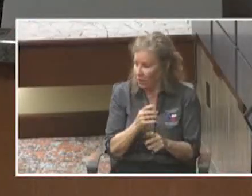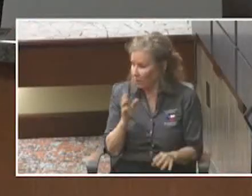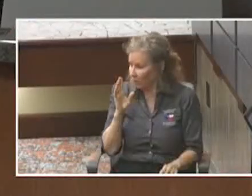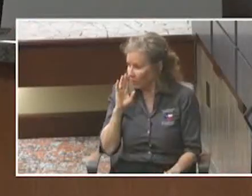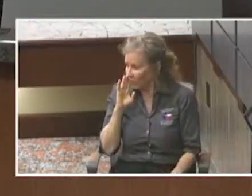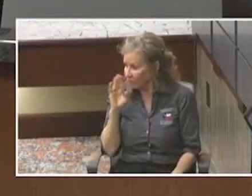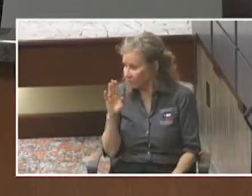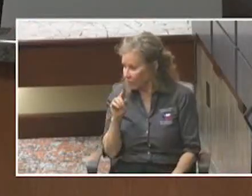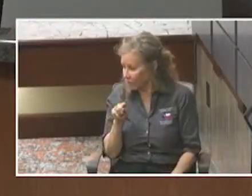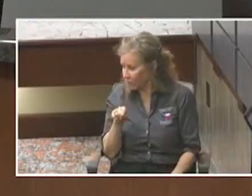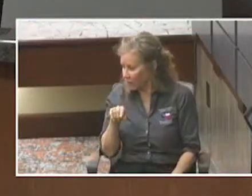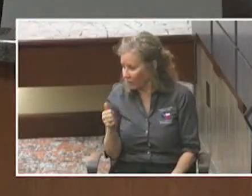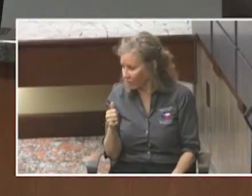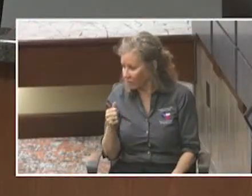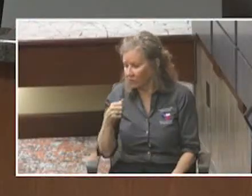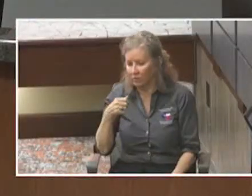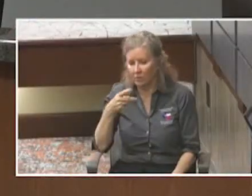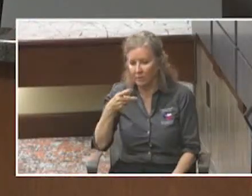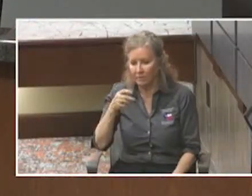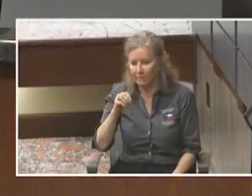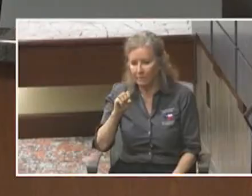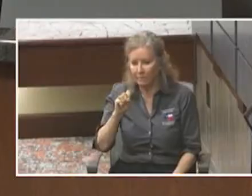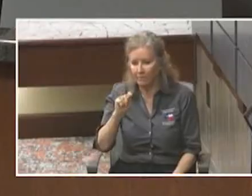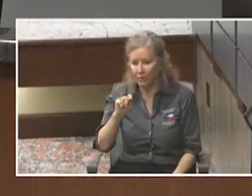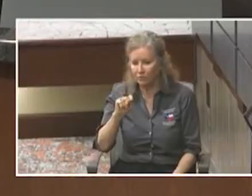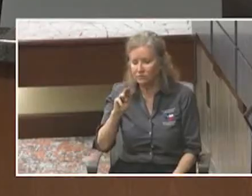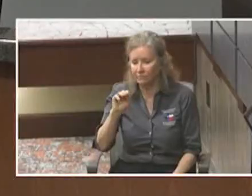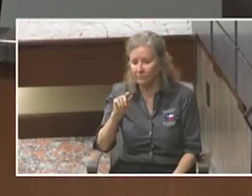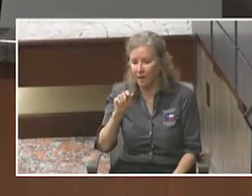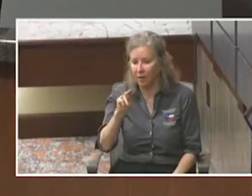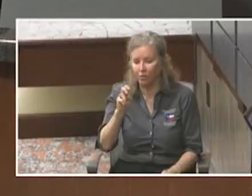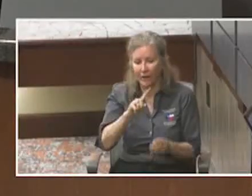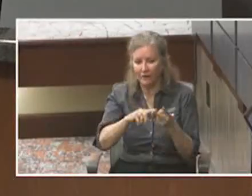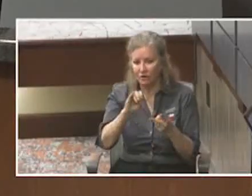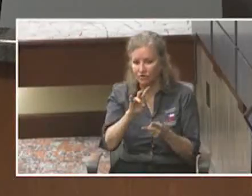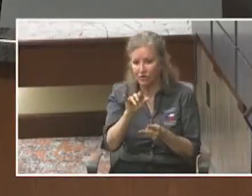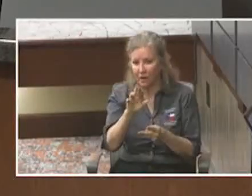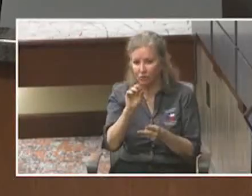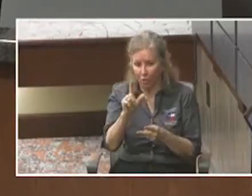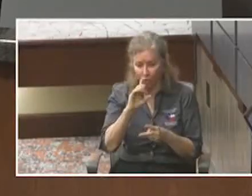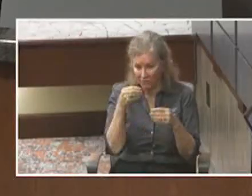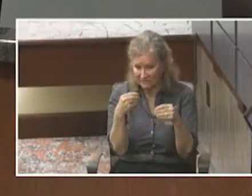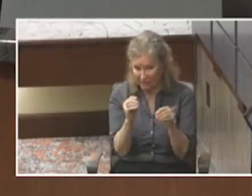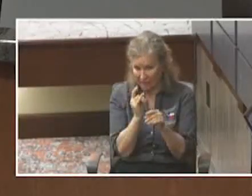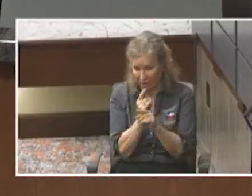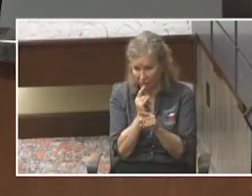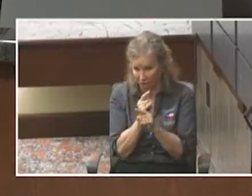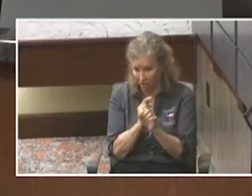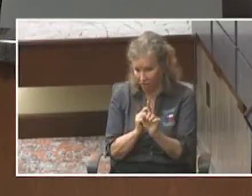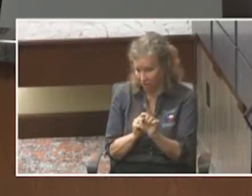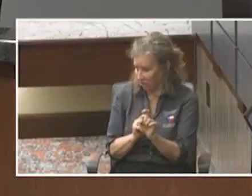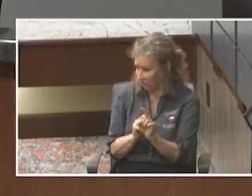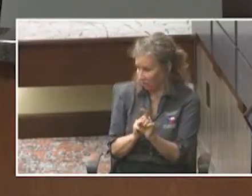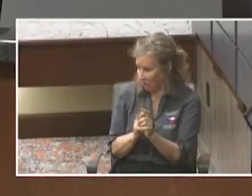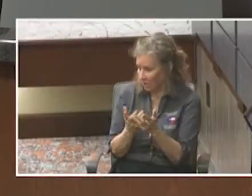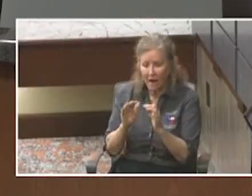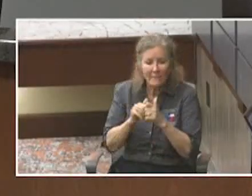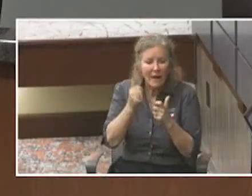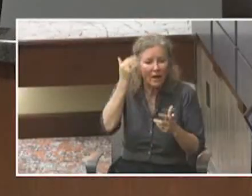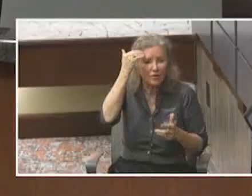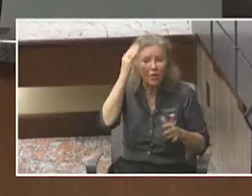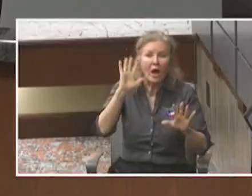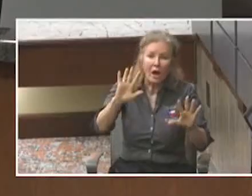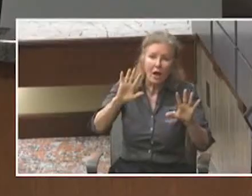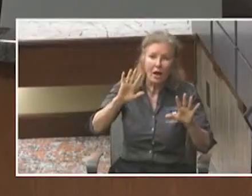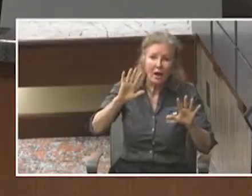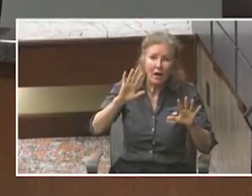for Post Malone Jelly Roll? And kind of what is the demarcation there on the decision for that? I know it's a big revenue